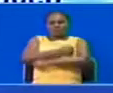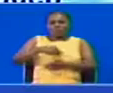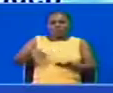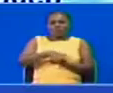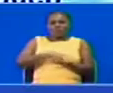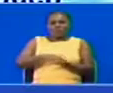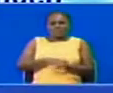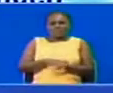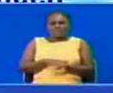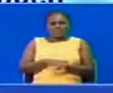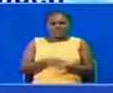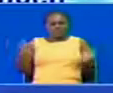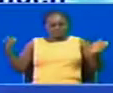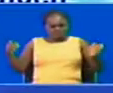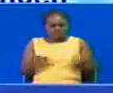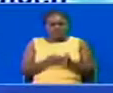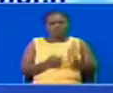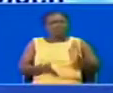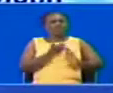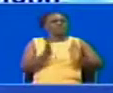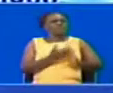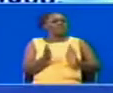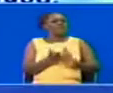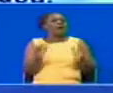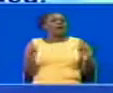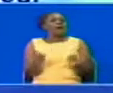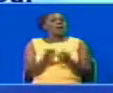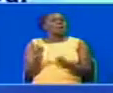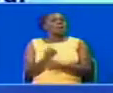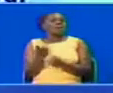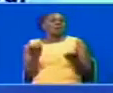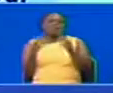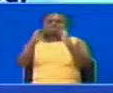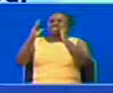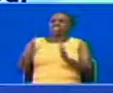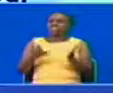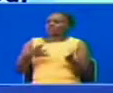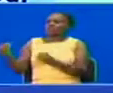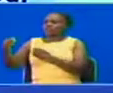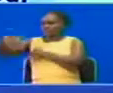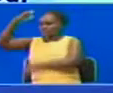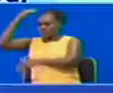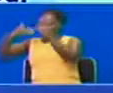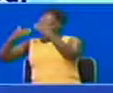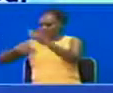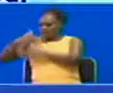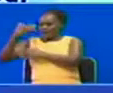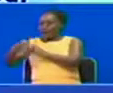programs that have been stopped immediately. This mostly happens to, say, teachers who go to the university